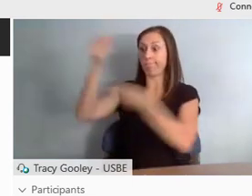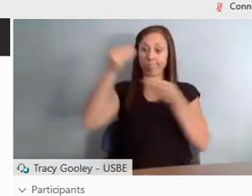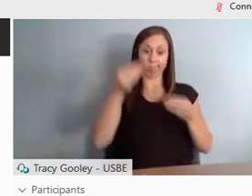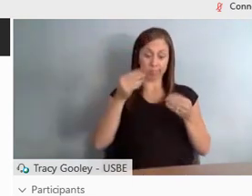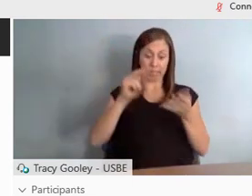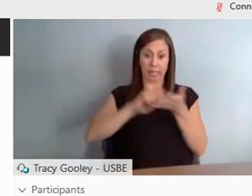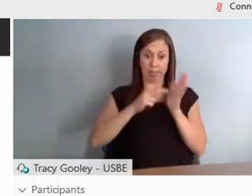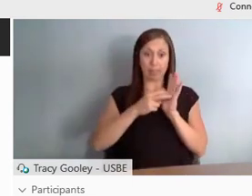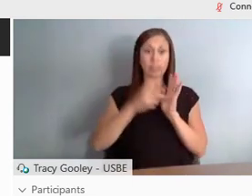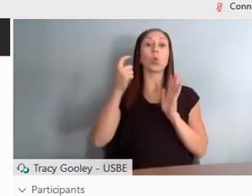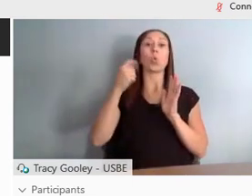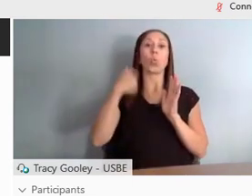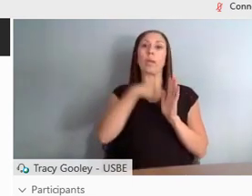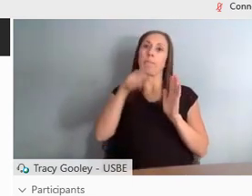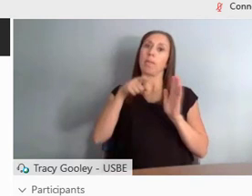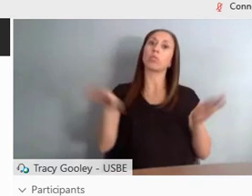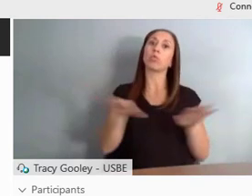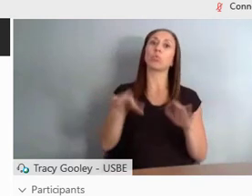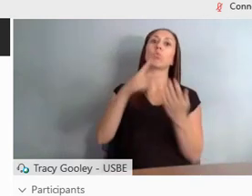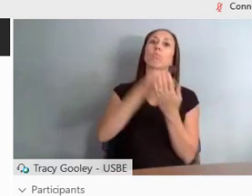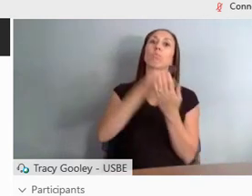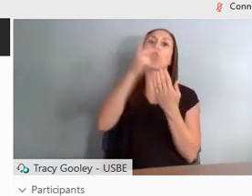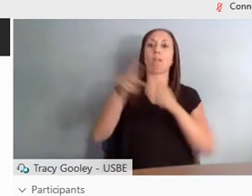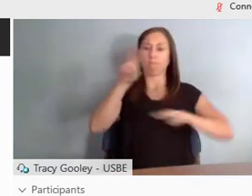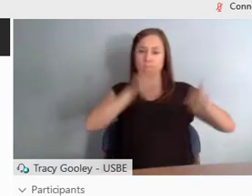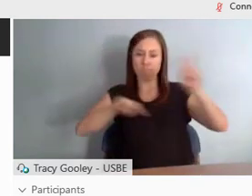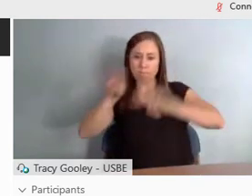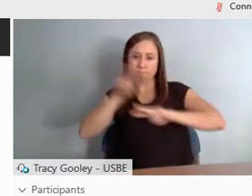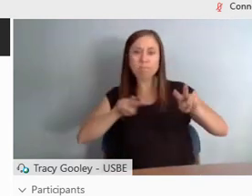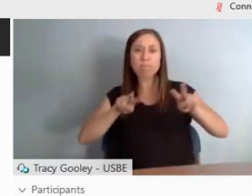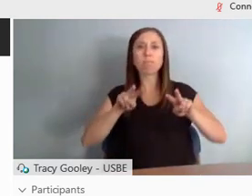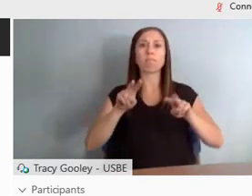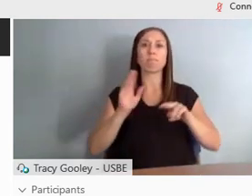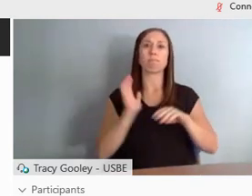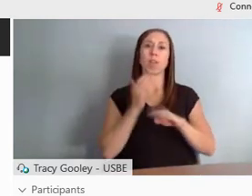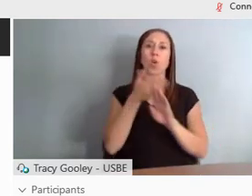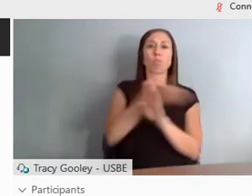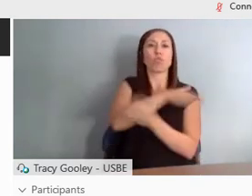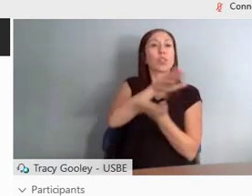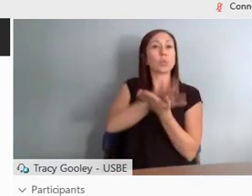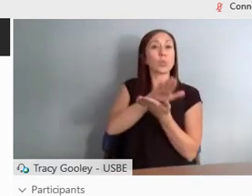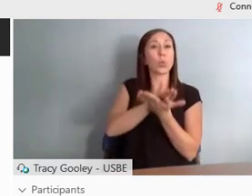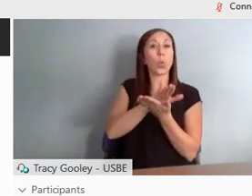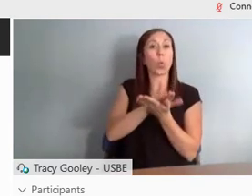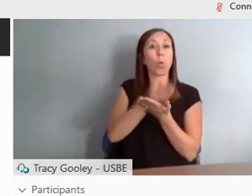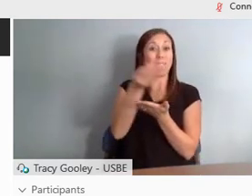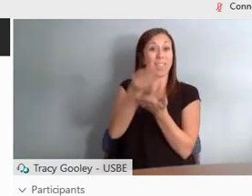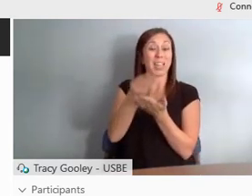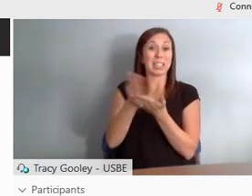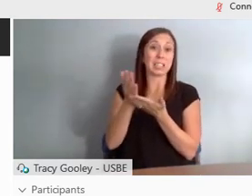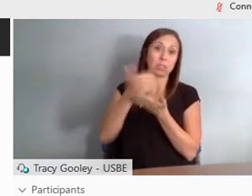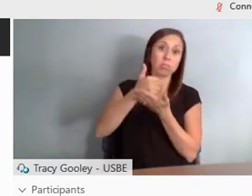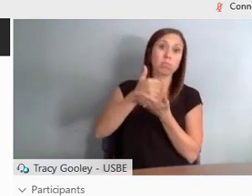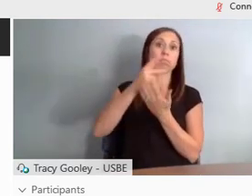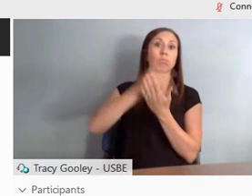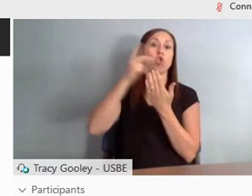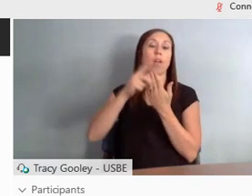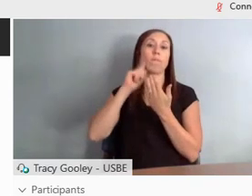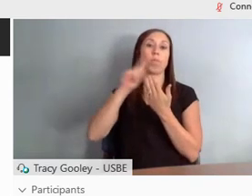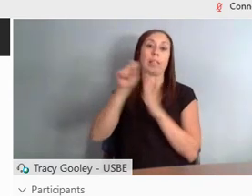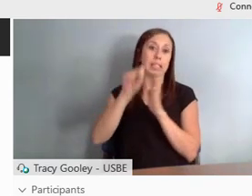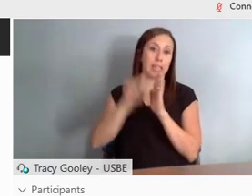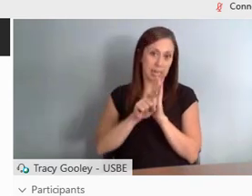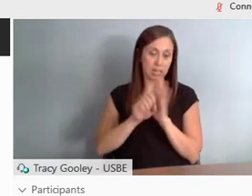be doing a program monitoring of our preschool funding programs in the state.